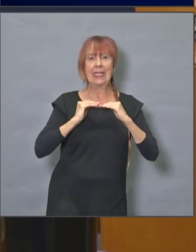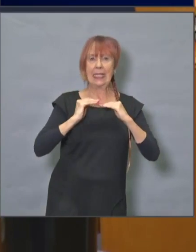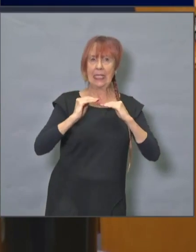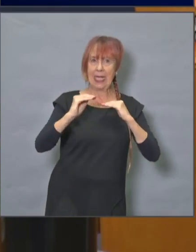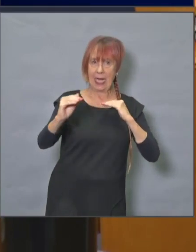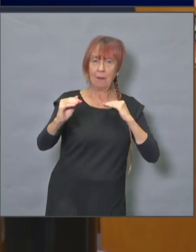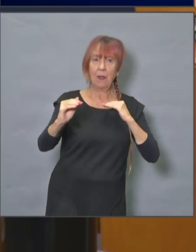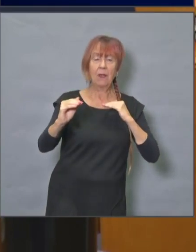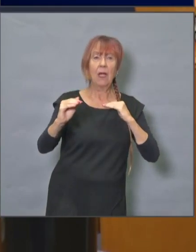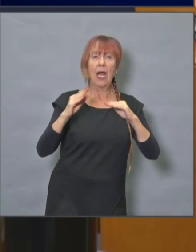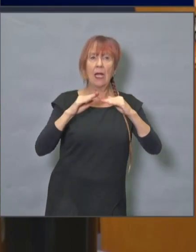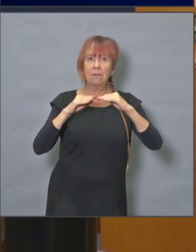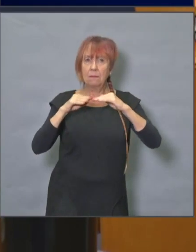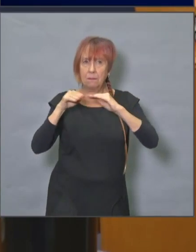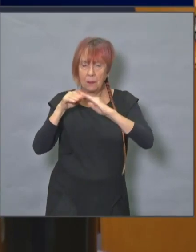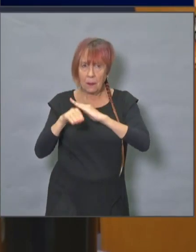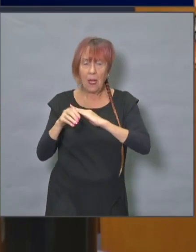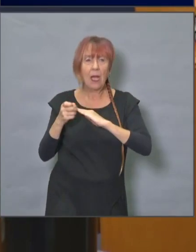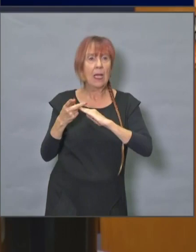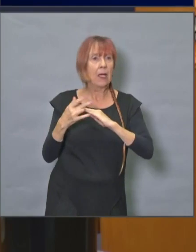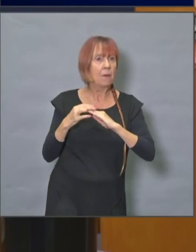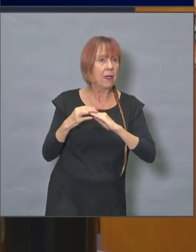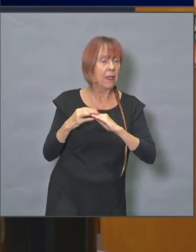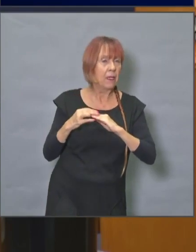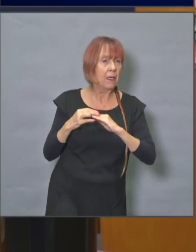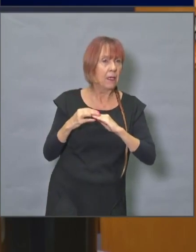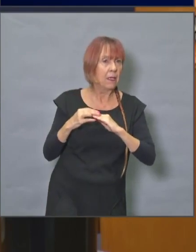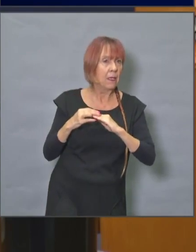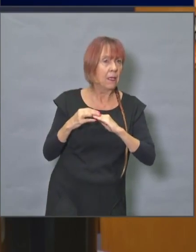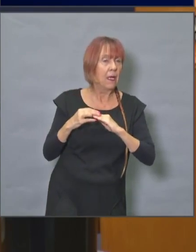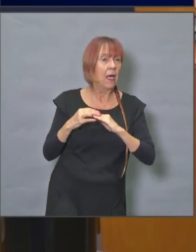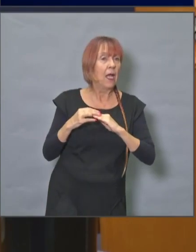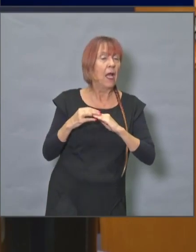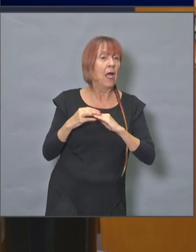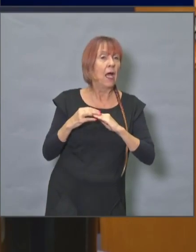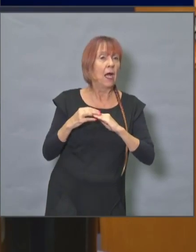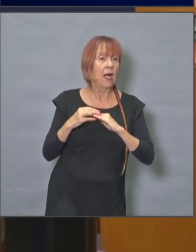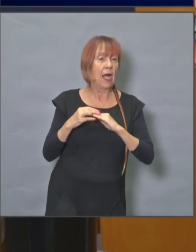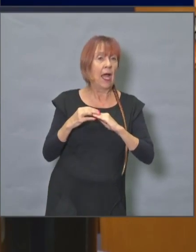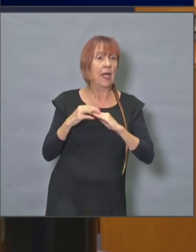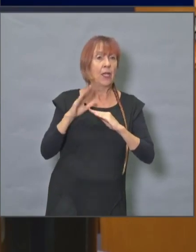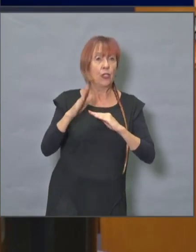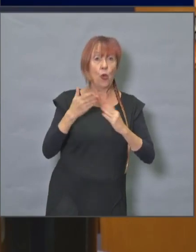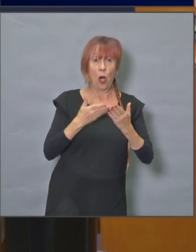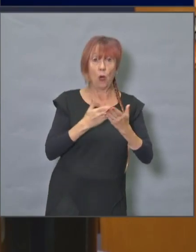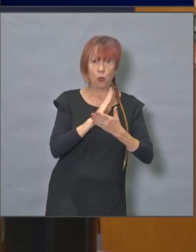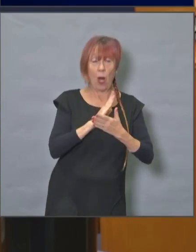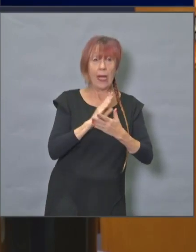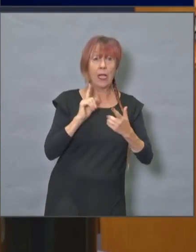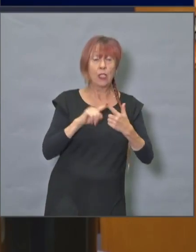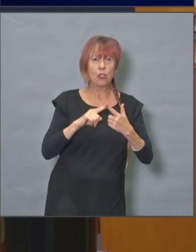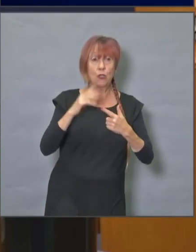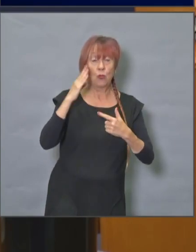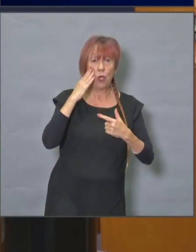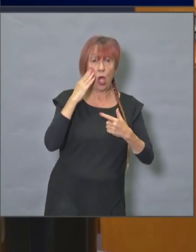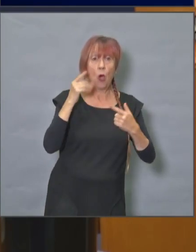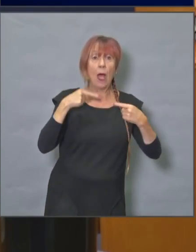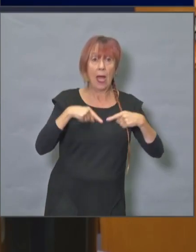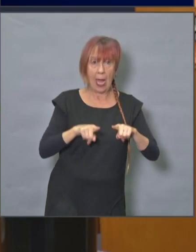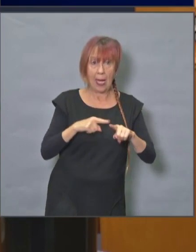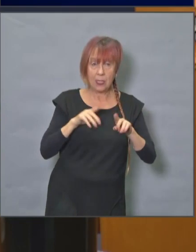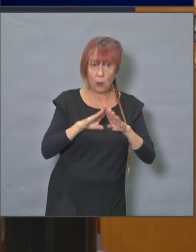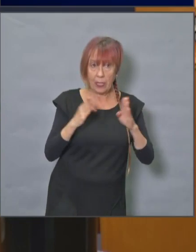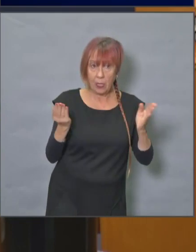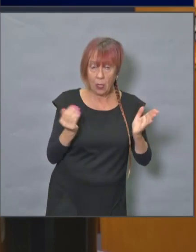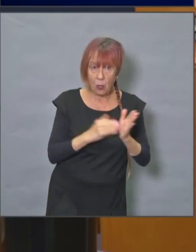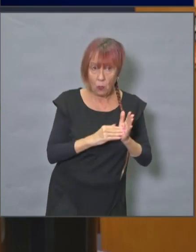in fact, continue to slow the spread of COVID-19. And you're right to note that as we reopen, we need to be